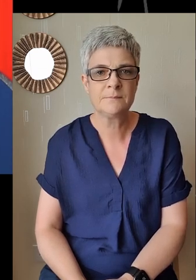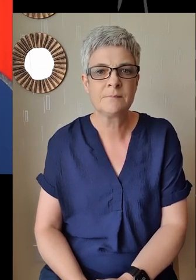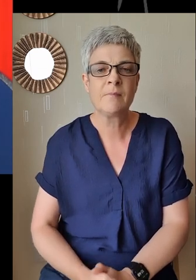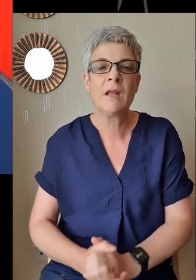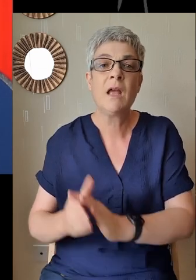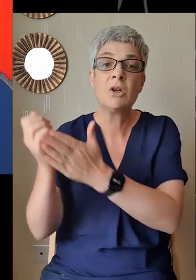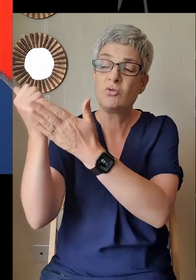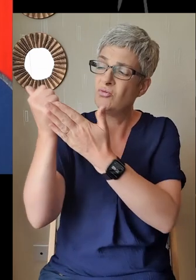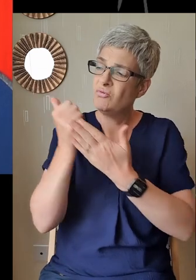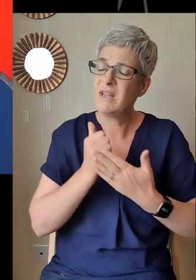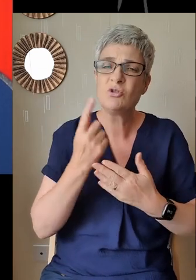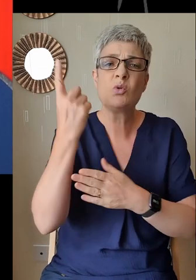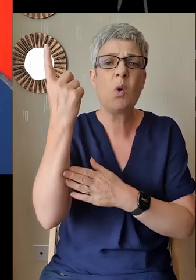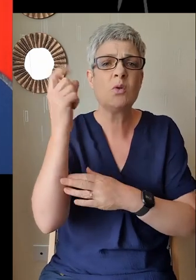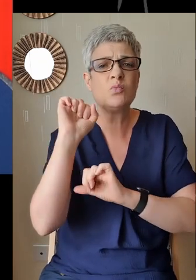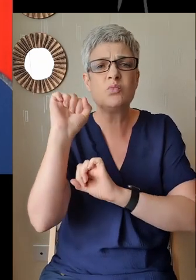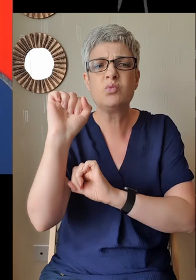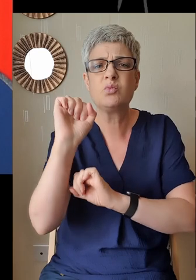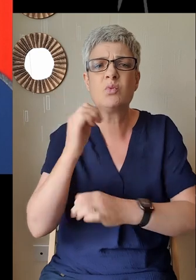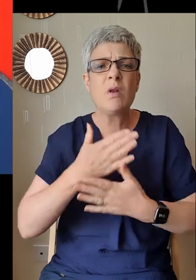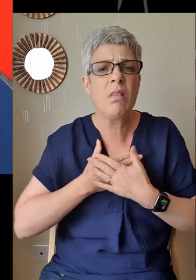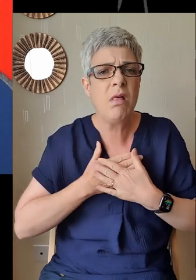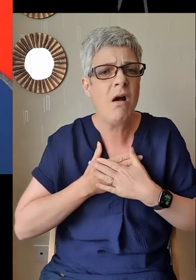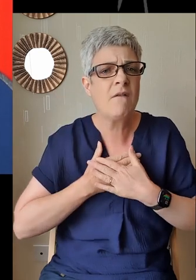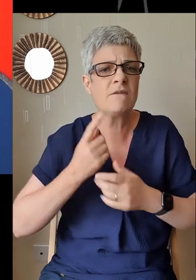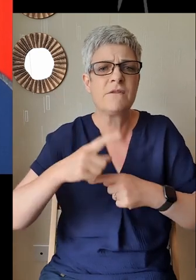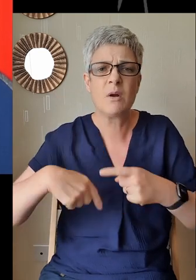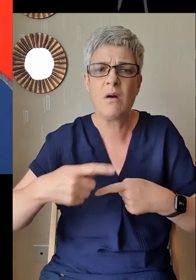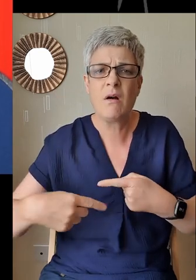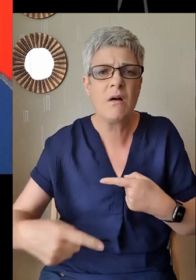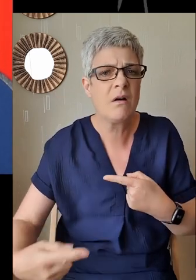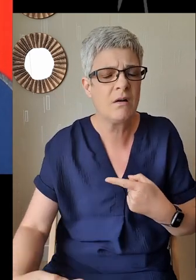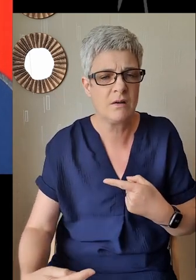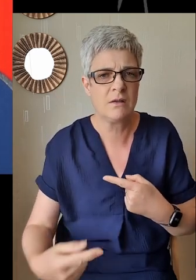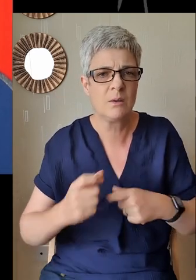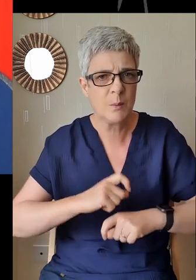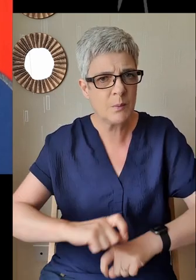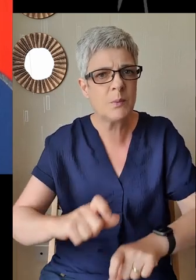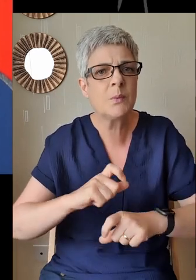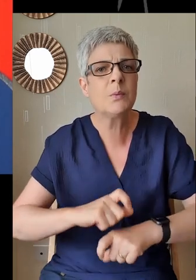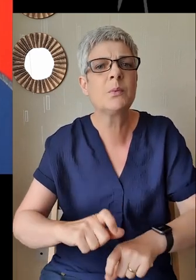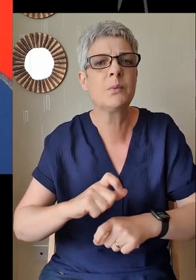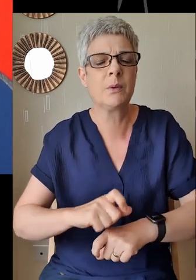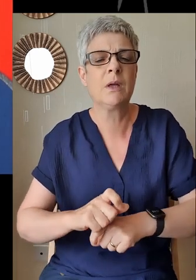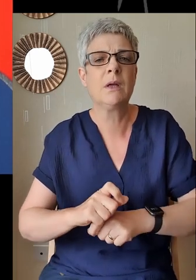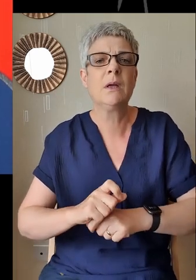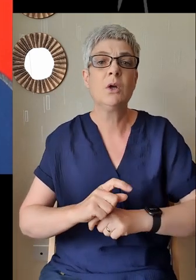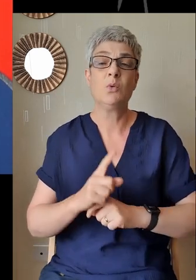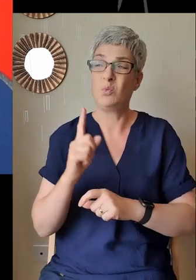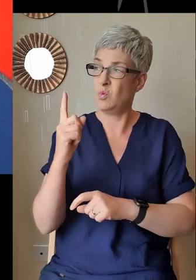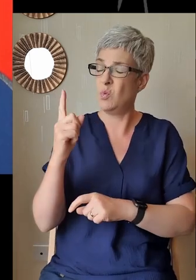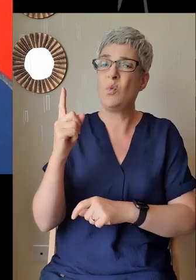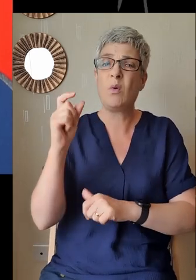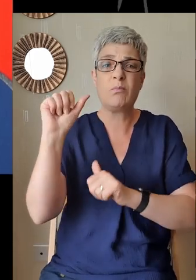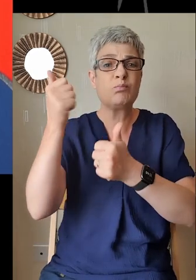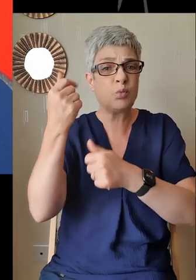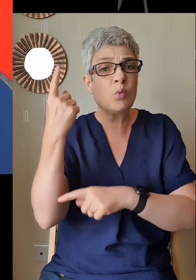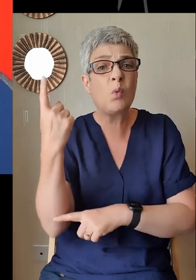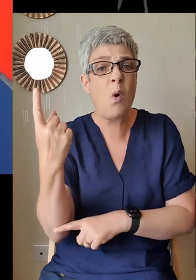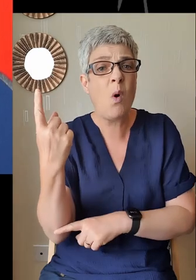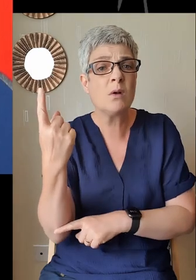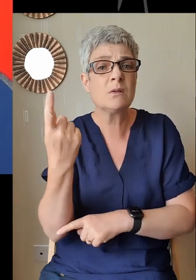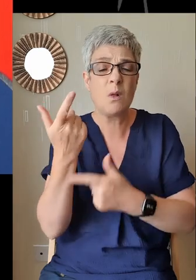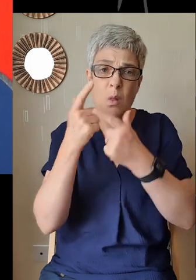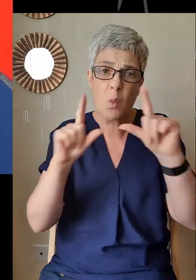Gracious God, your love endures forever. We come to you as a good God, as the Lord